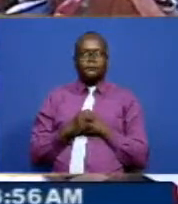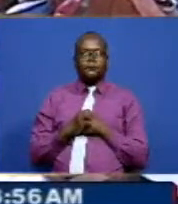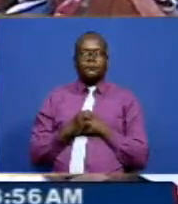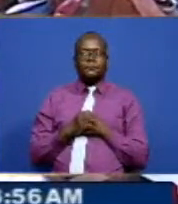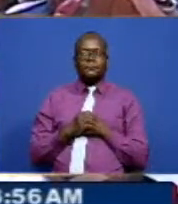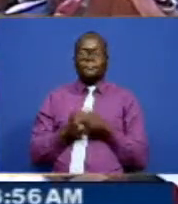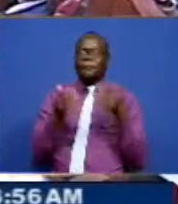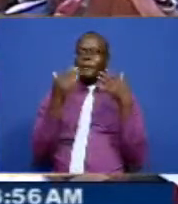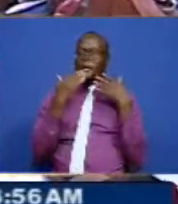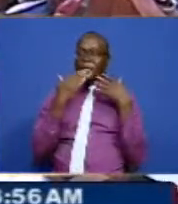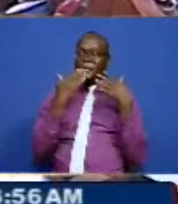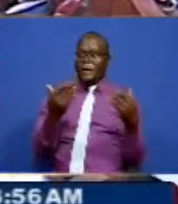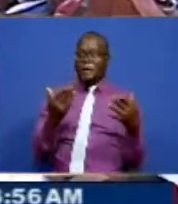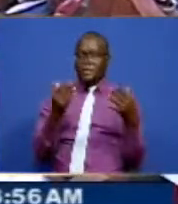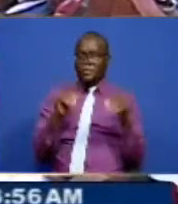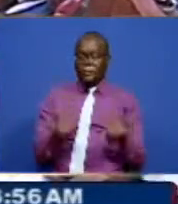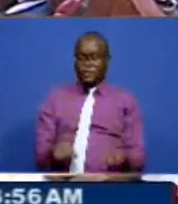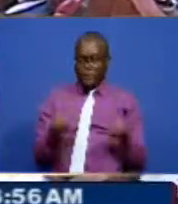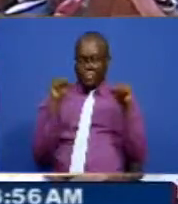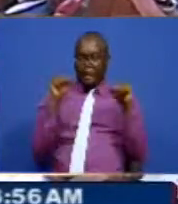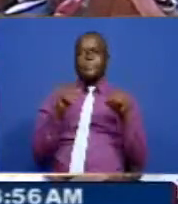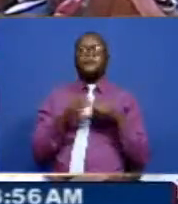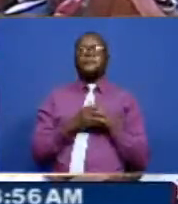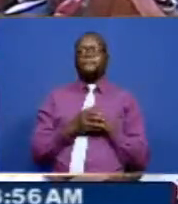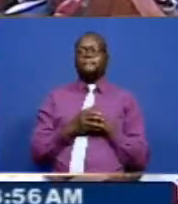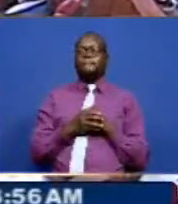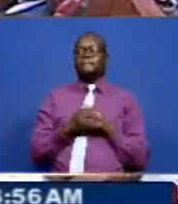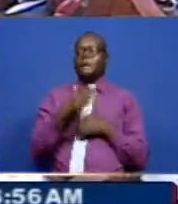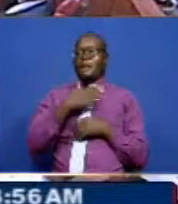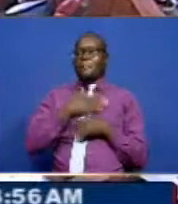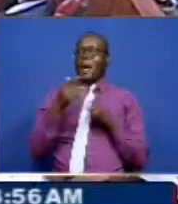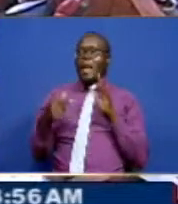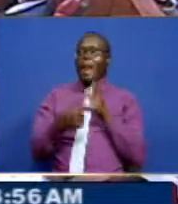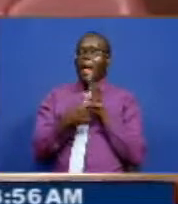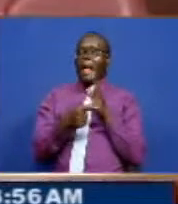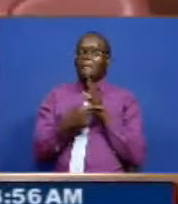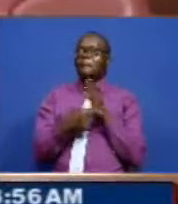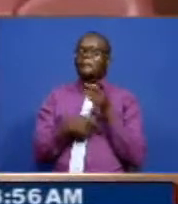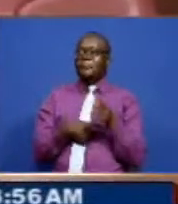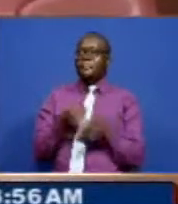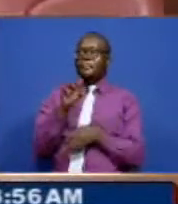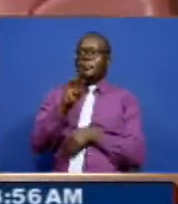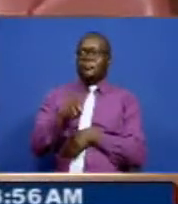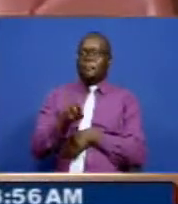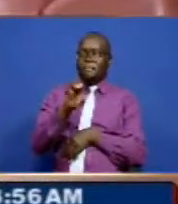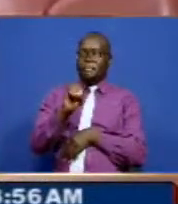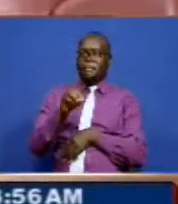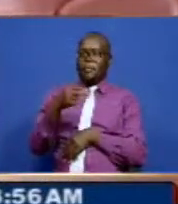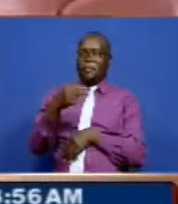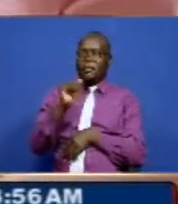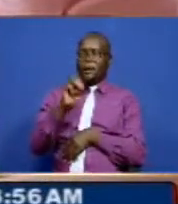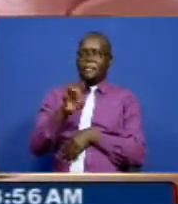Thank you, Mr. Chairman. Mr. Chairman, my name is Ambassador Mohammed Abdi Mahmoud, the Governor.